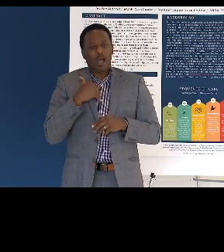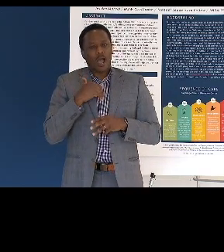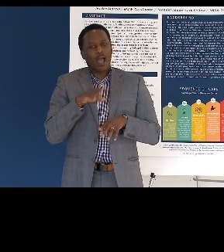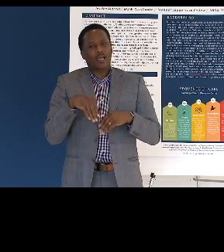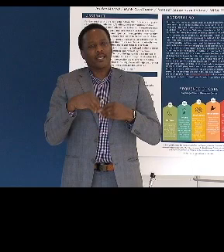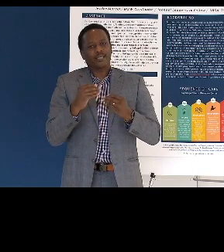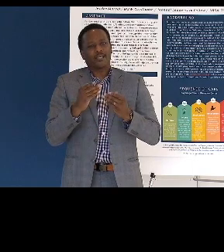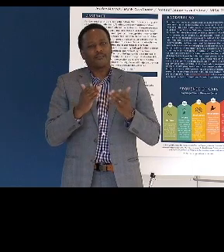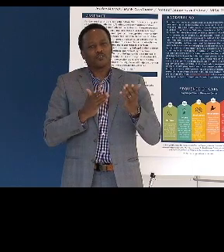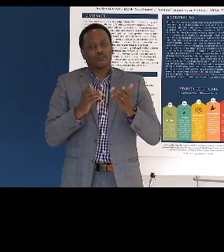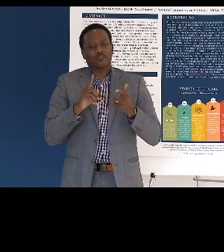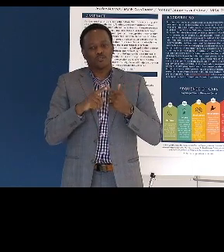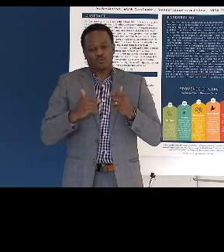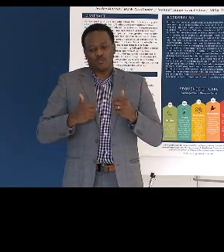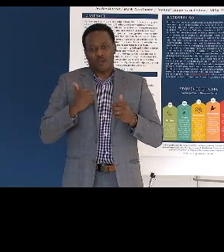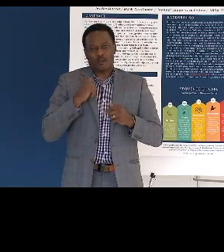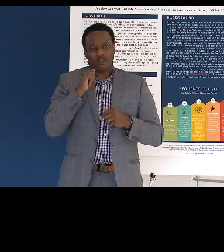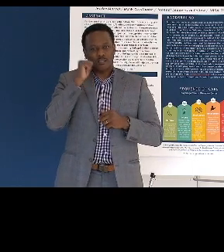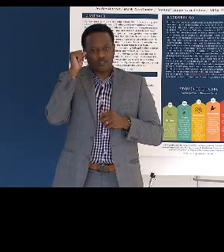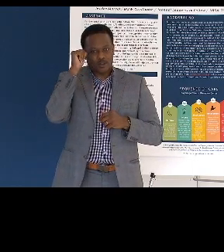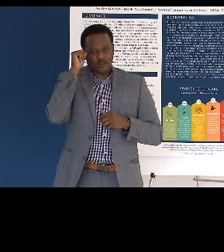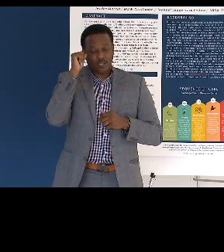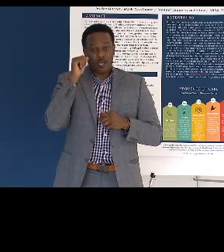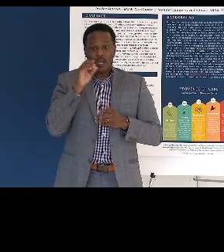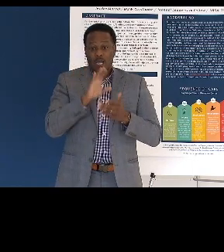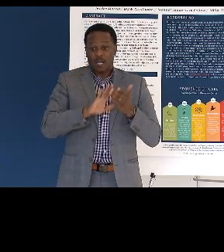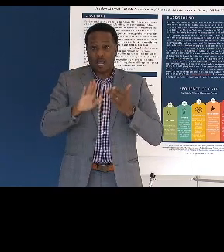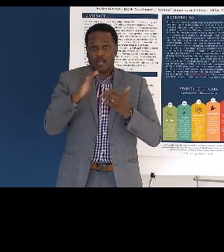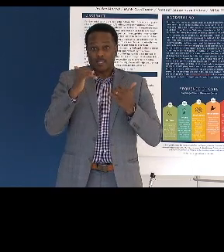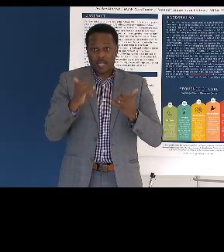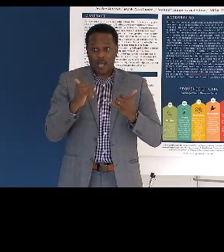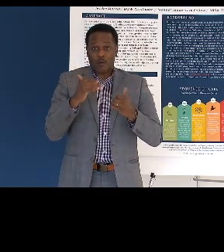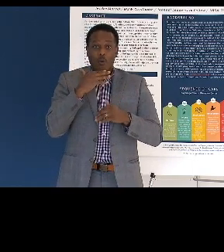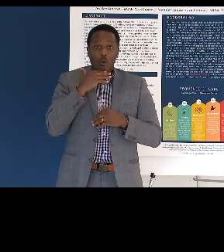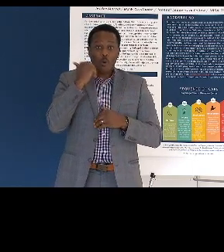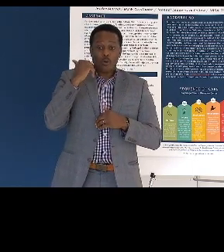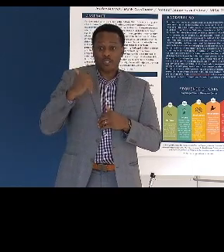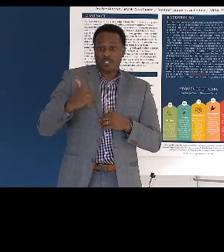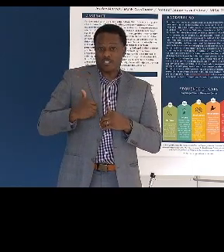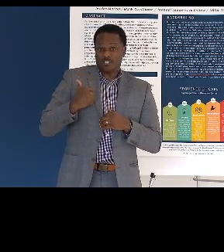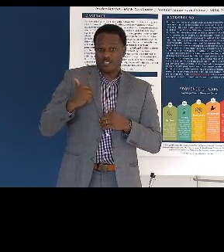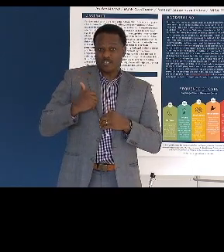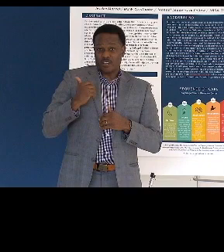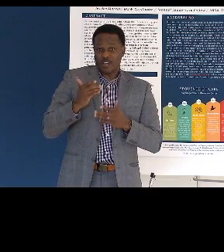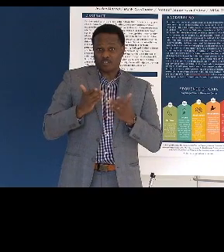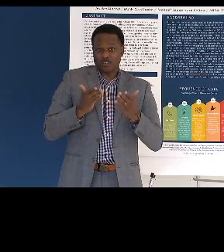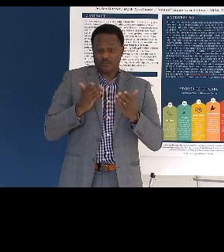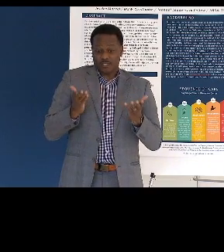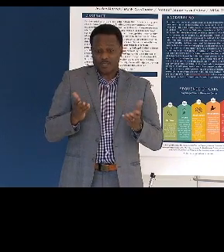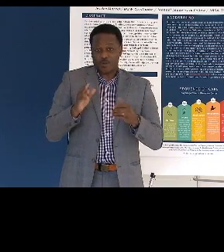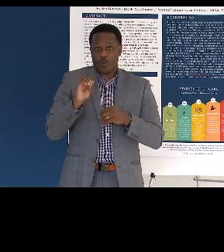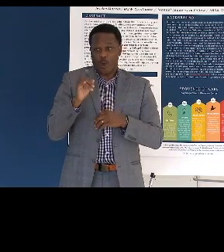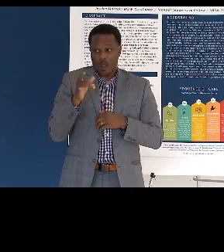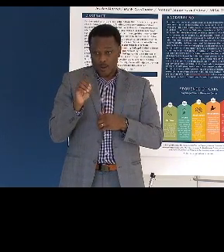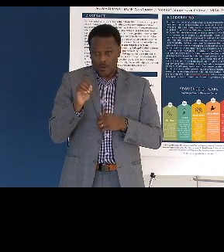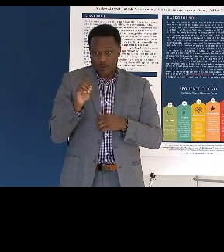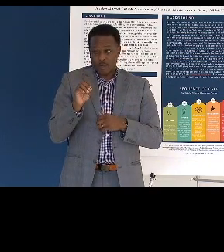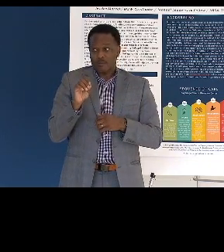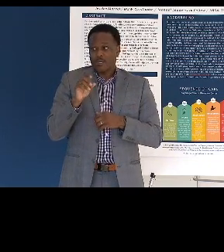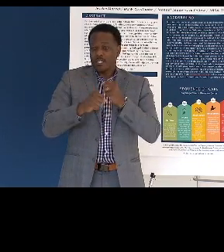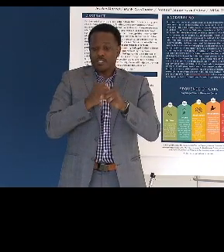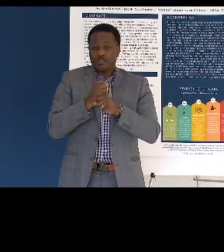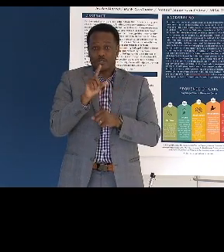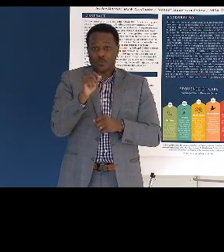Now's mentoring program. College Now is the oldest and largest college access organization in Ohio. And in